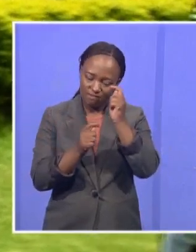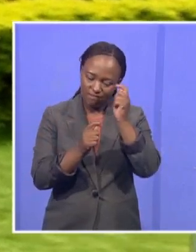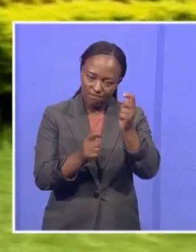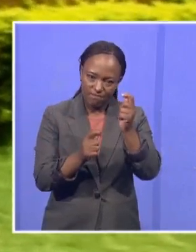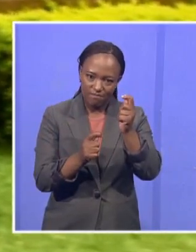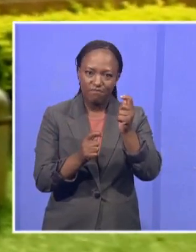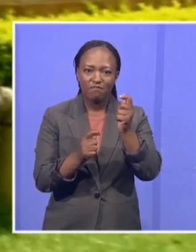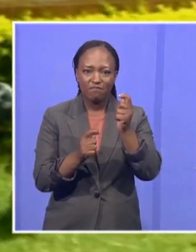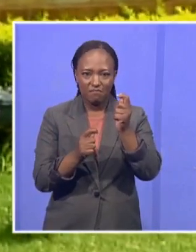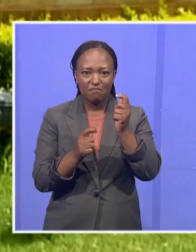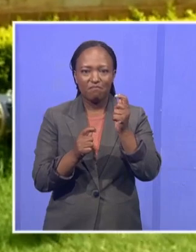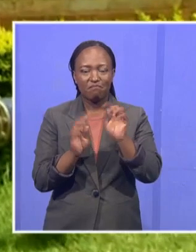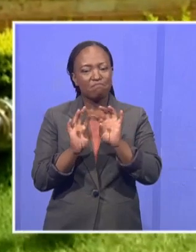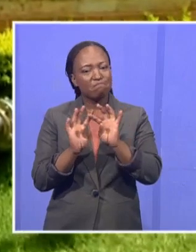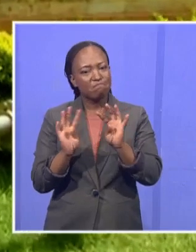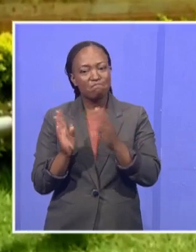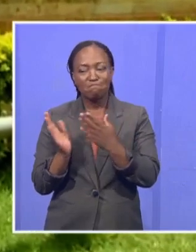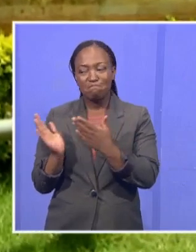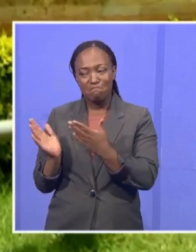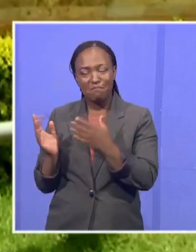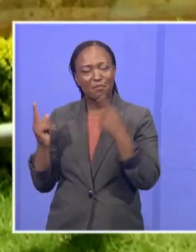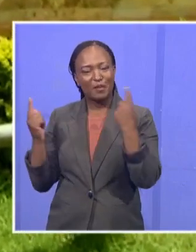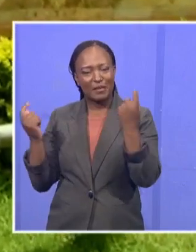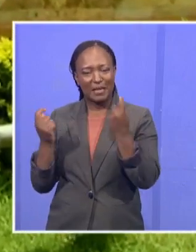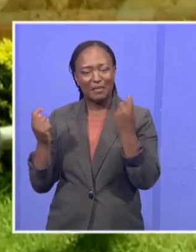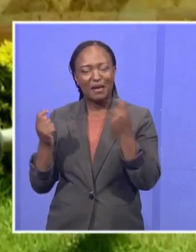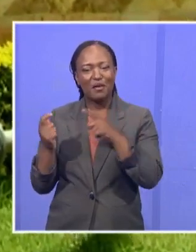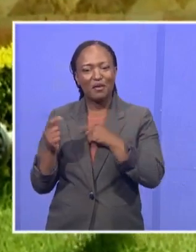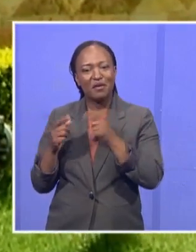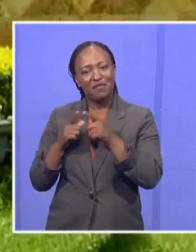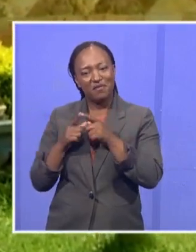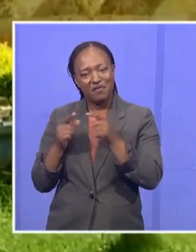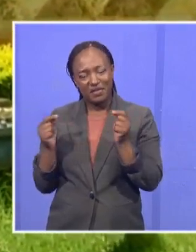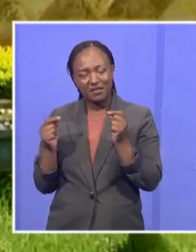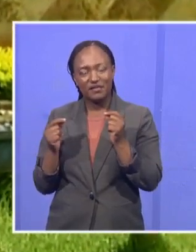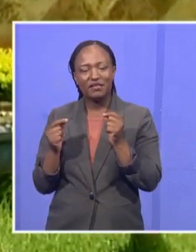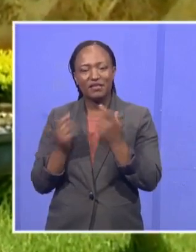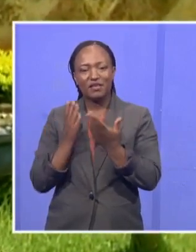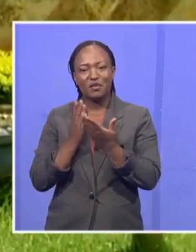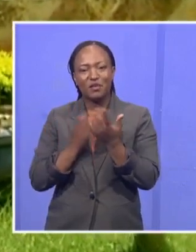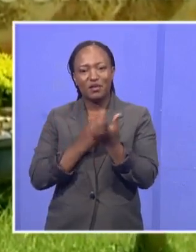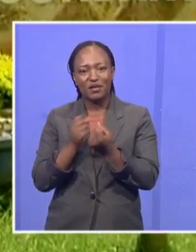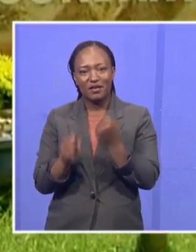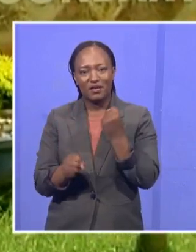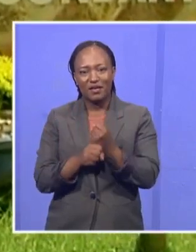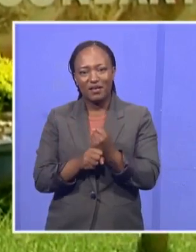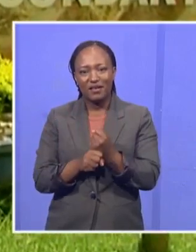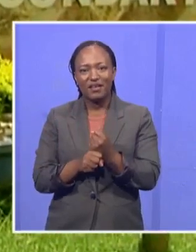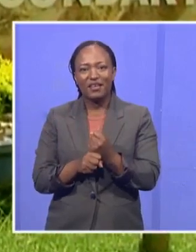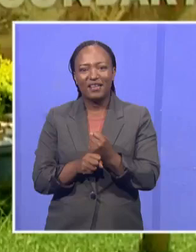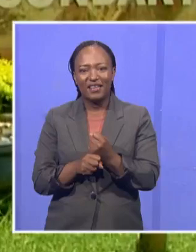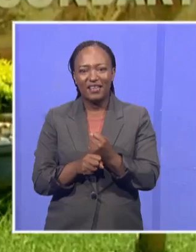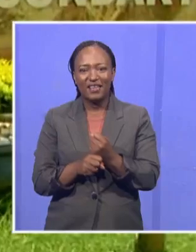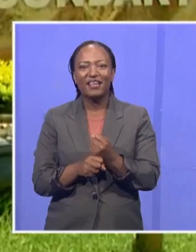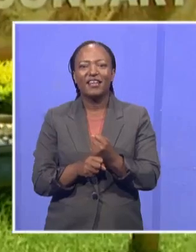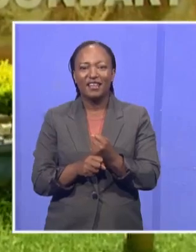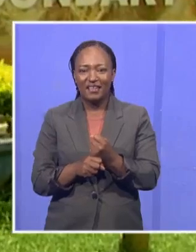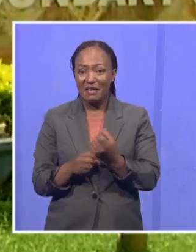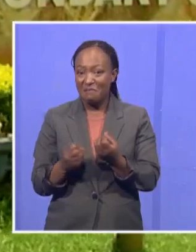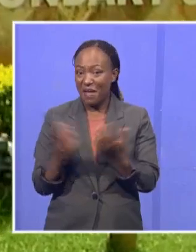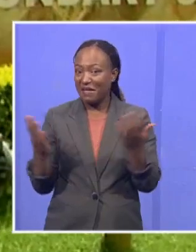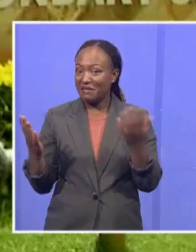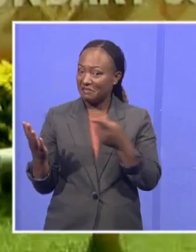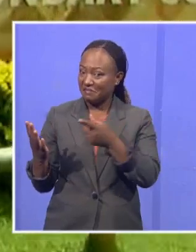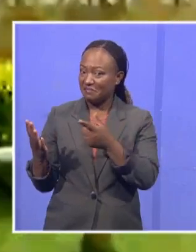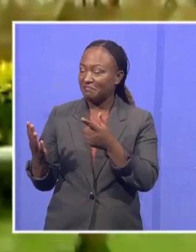they, of course, have officially completed their schooling year, now entering a new era. Many of them, of course,